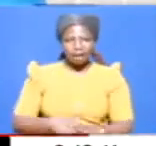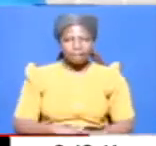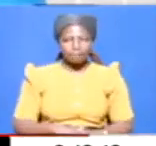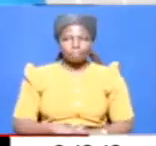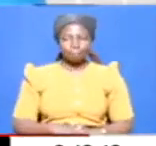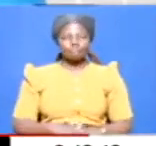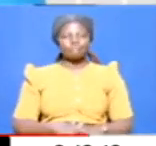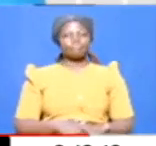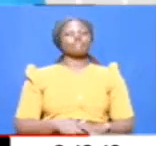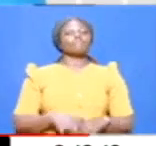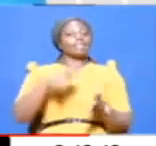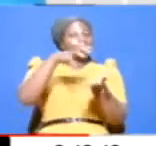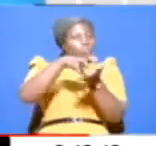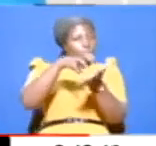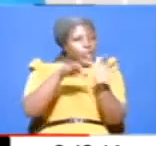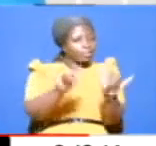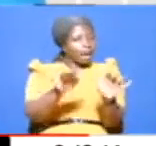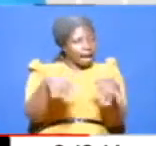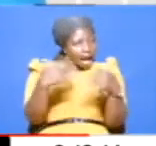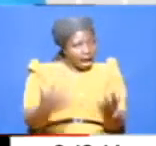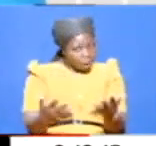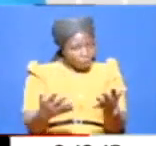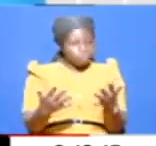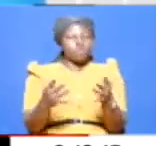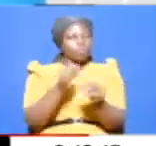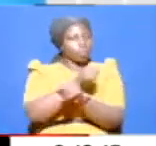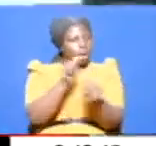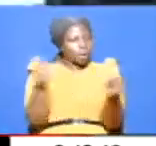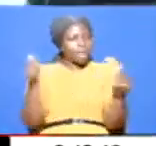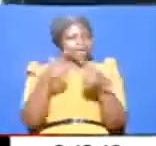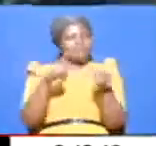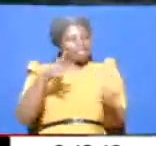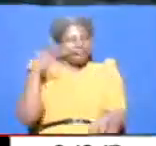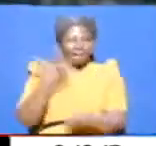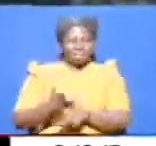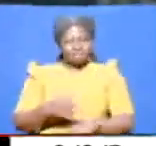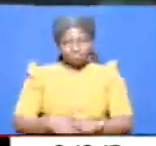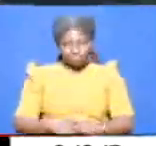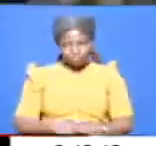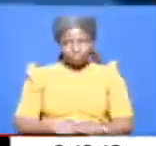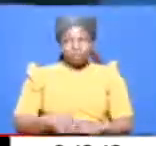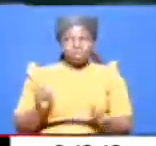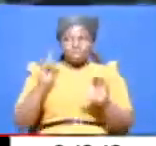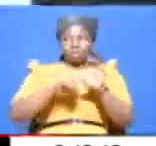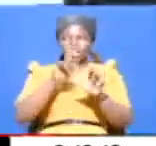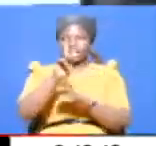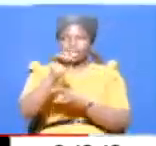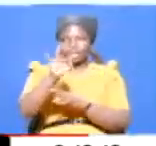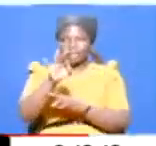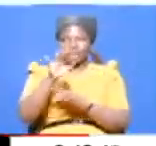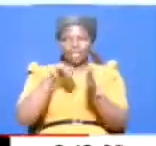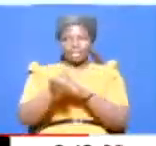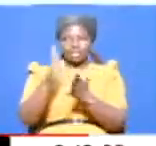The situation remains relatively stable, though complex. We joined the Kenya Defense Forces in Sector